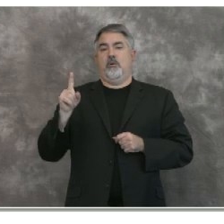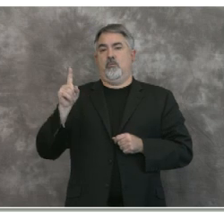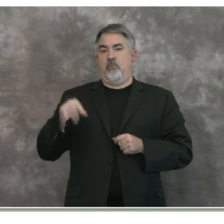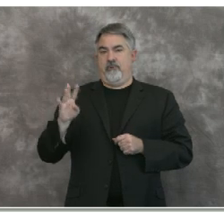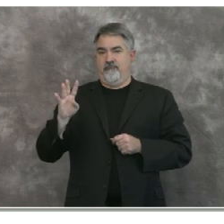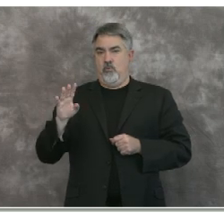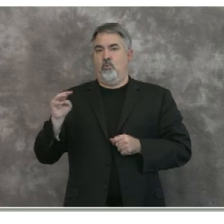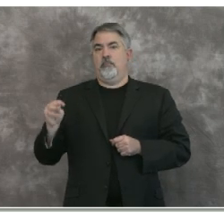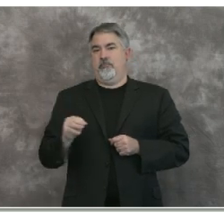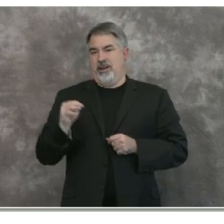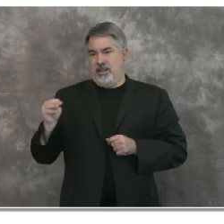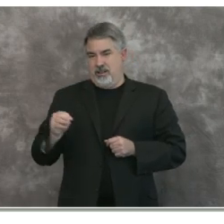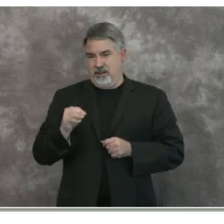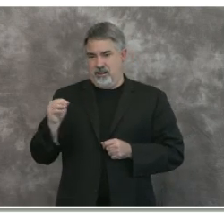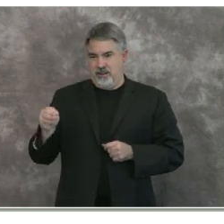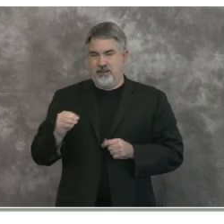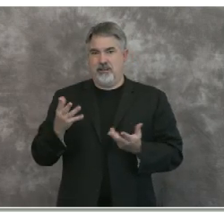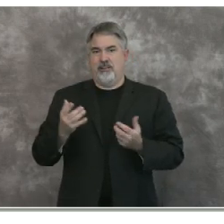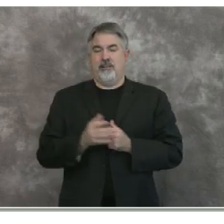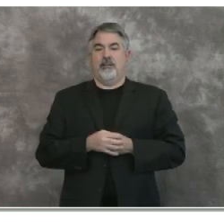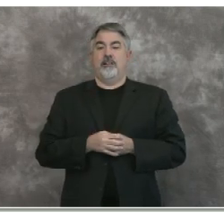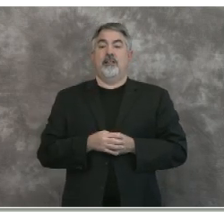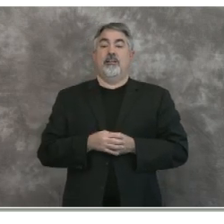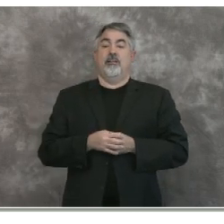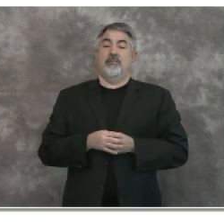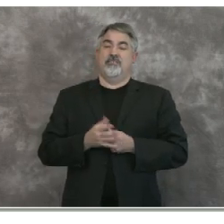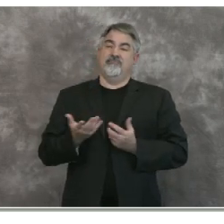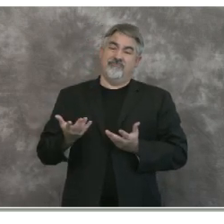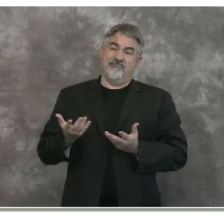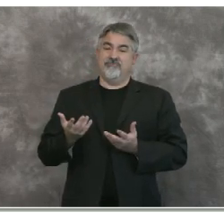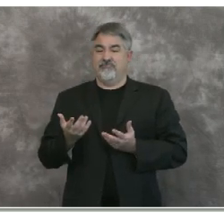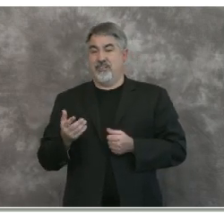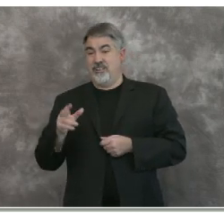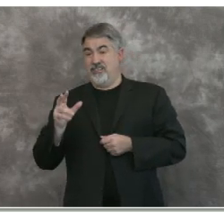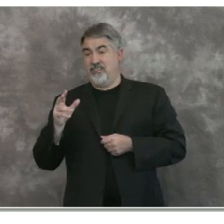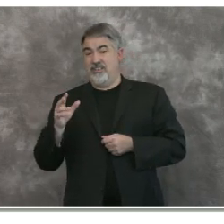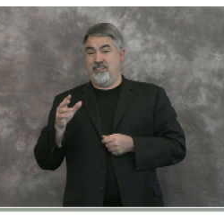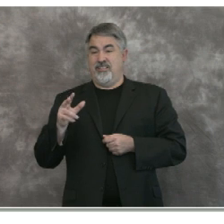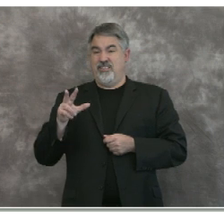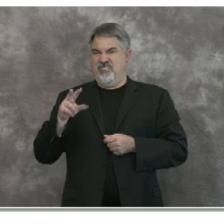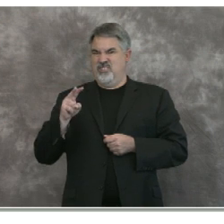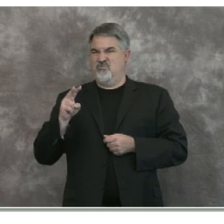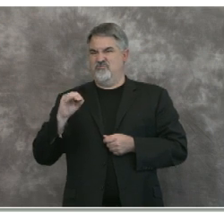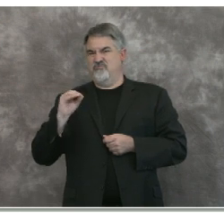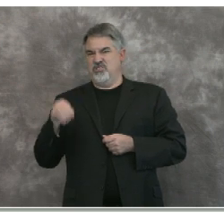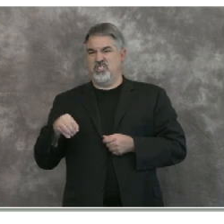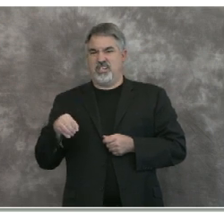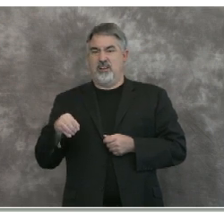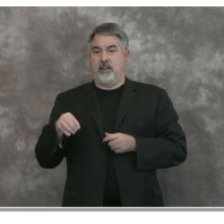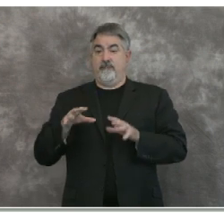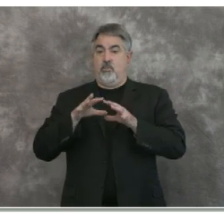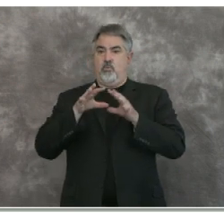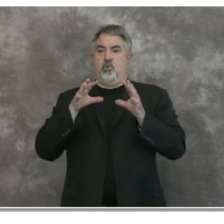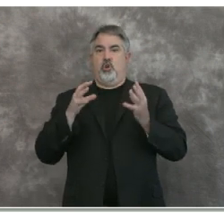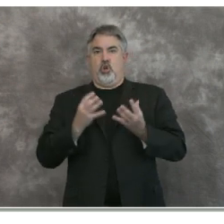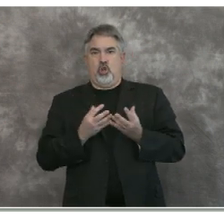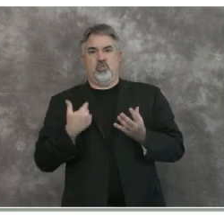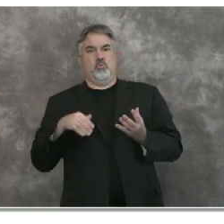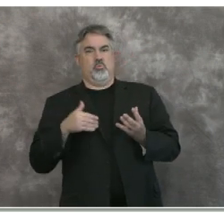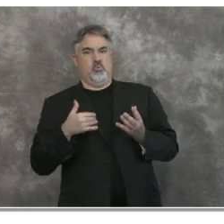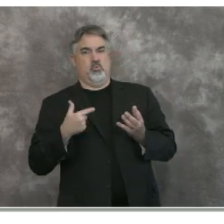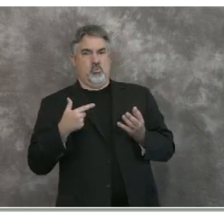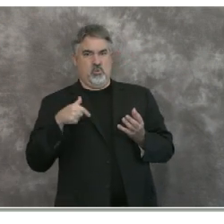1.4 million positive cases, and this represents 32% of the global number and includes